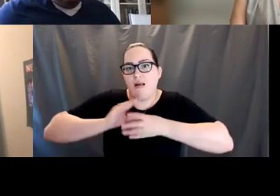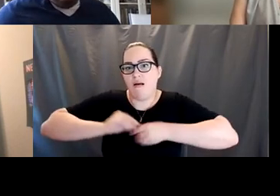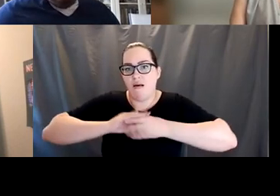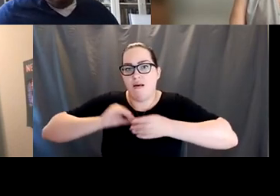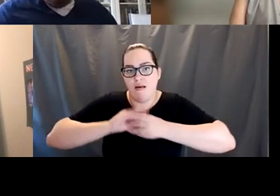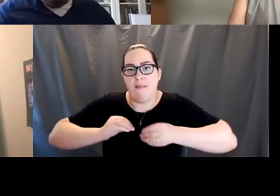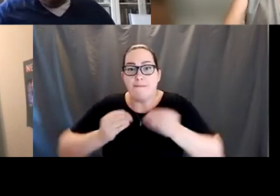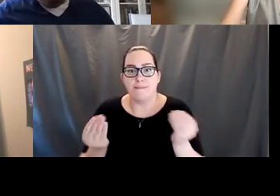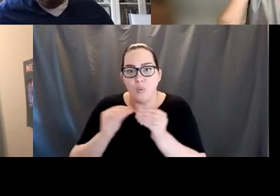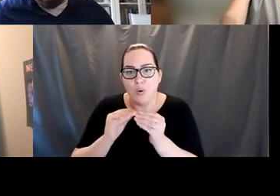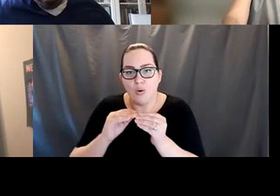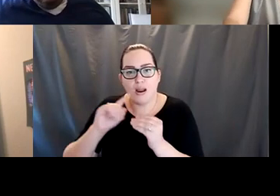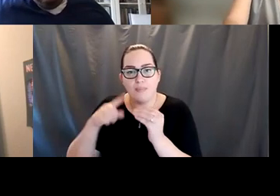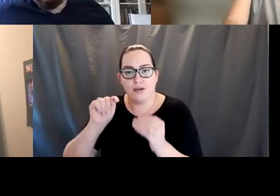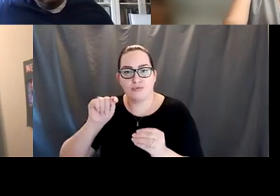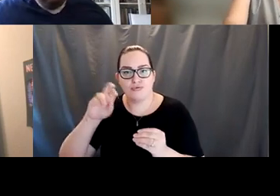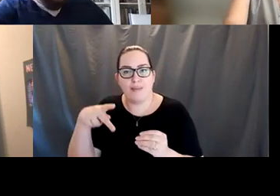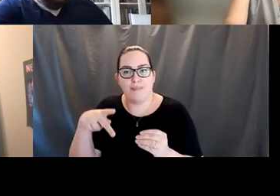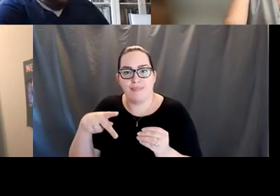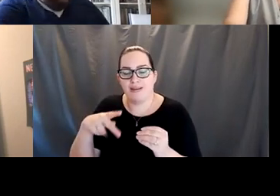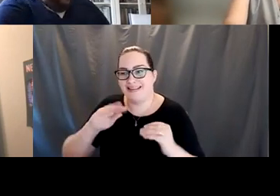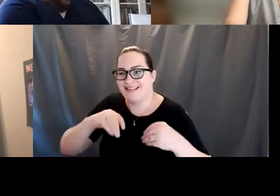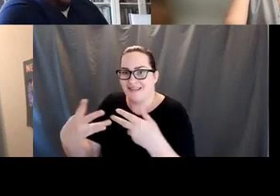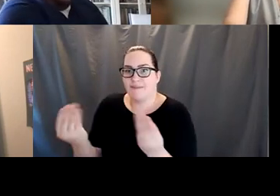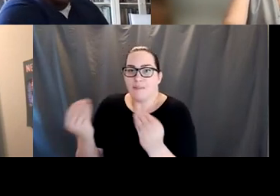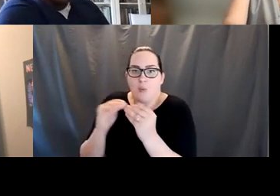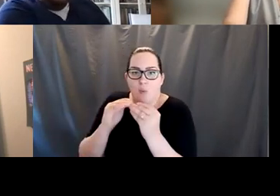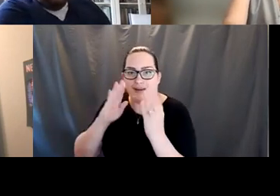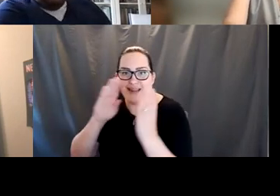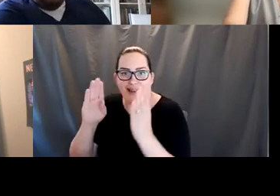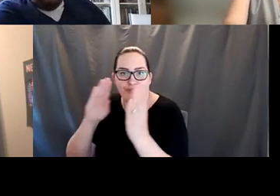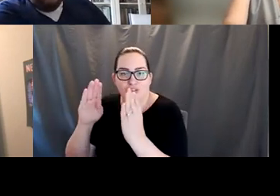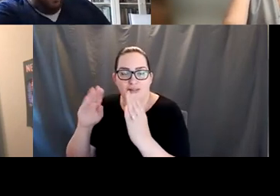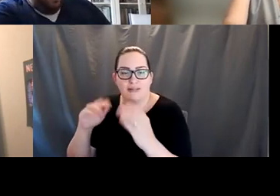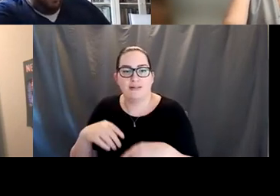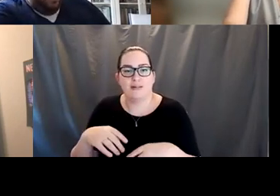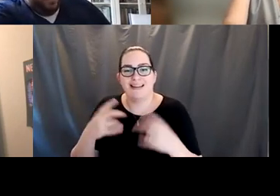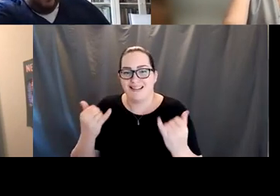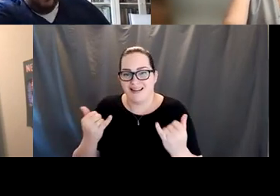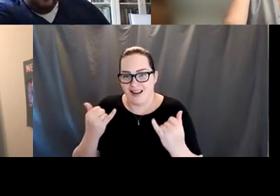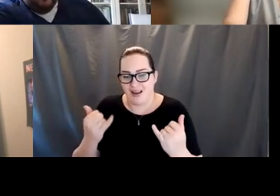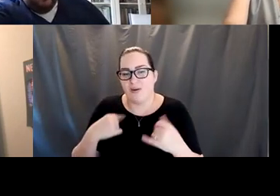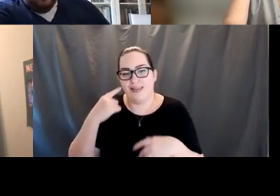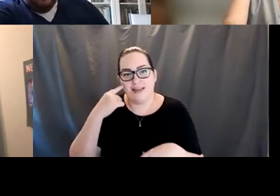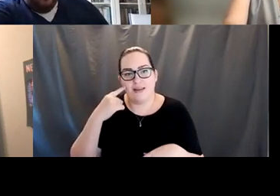And the question posed by one of our students is, how were you feeling when you found out that the men were arrested